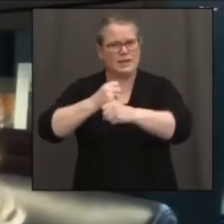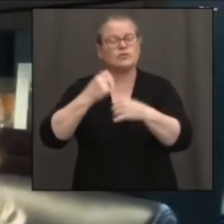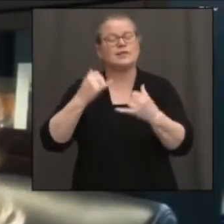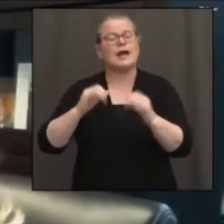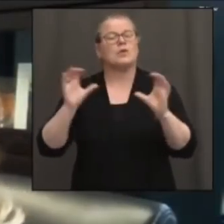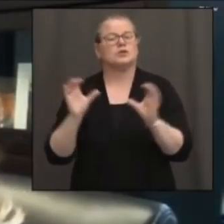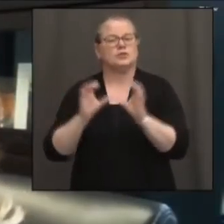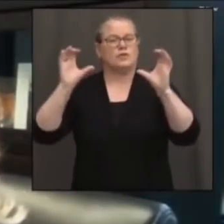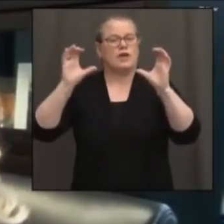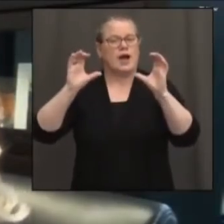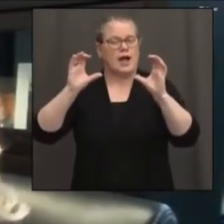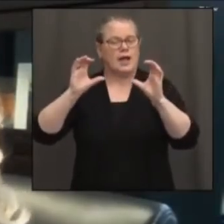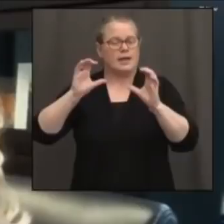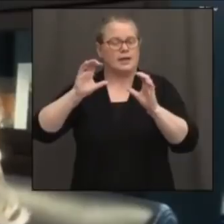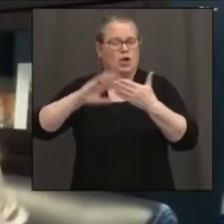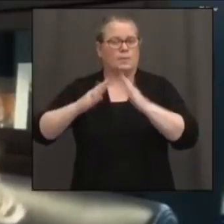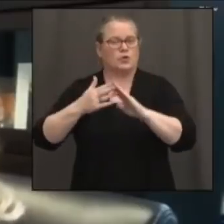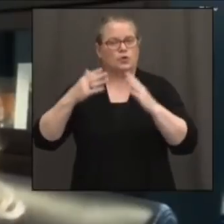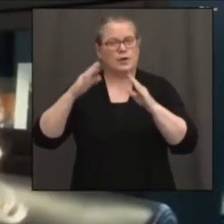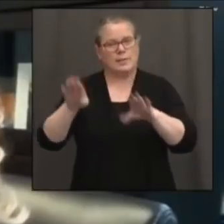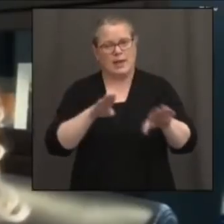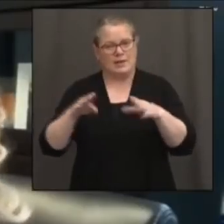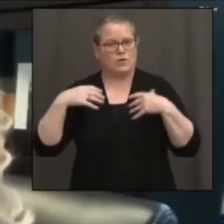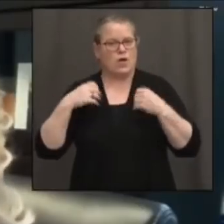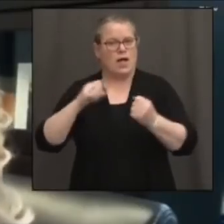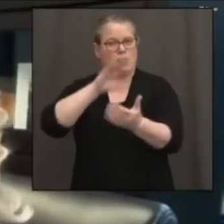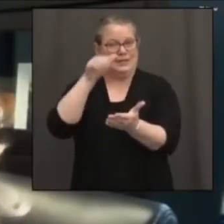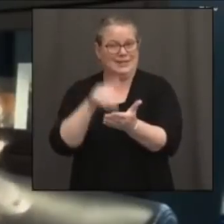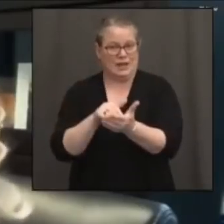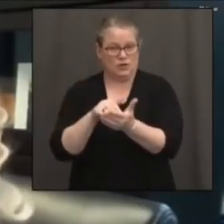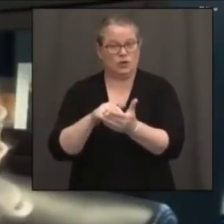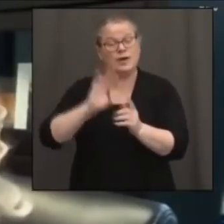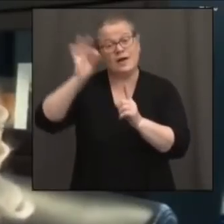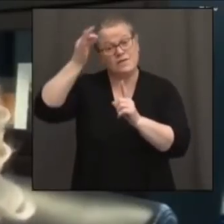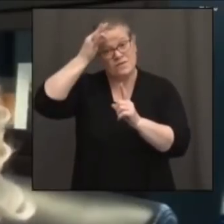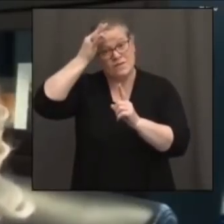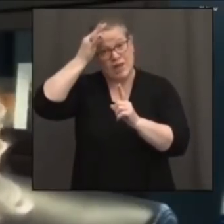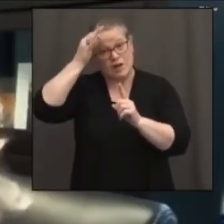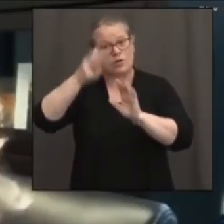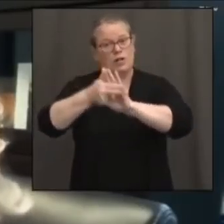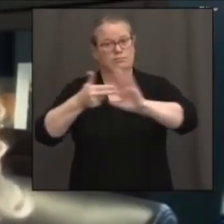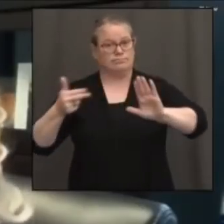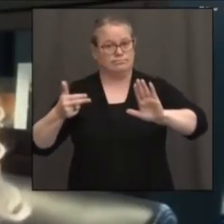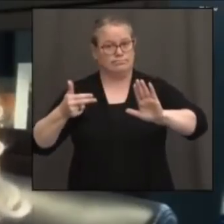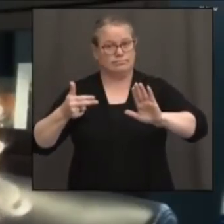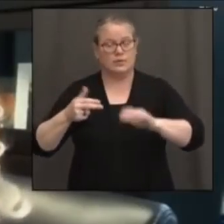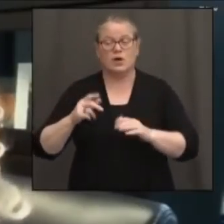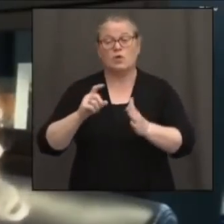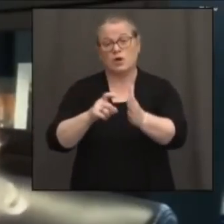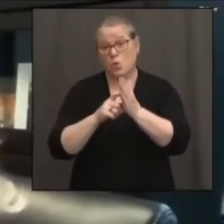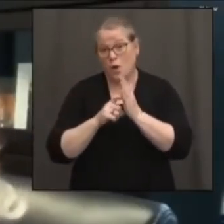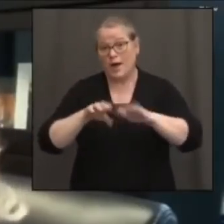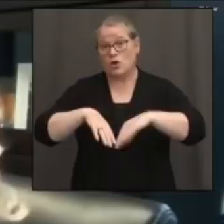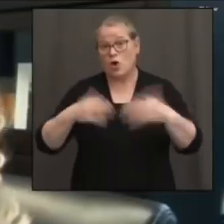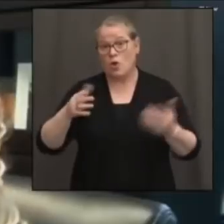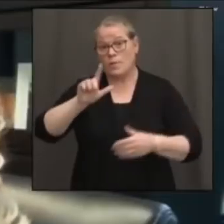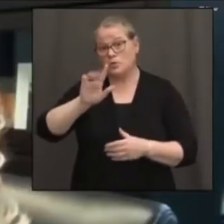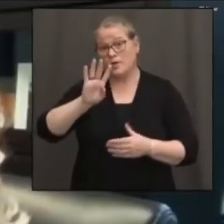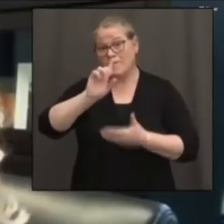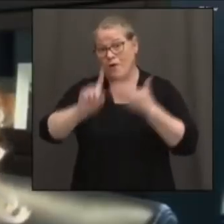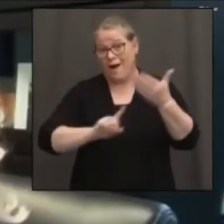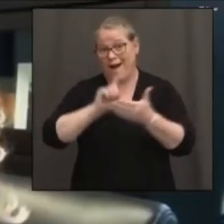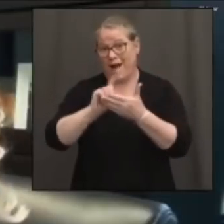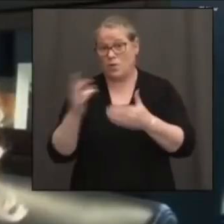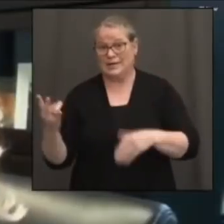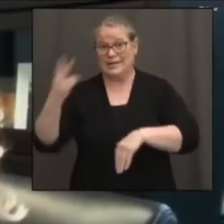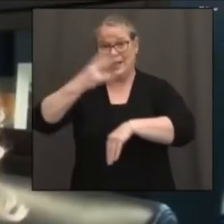federal designation that we have, and we're required to do 24/7 crisis mobile calls and mobiles into the community